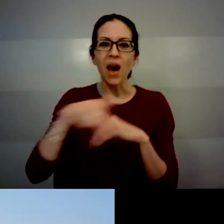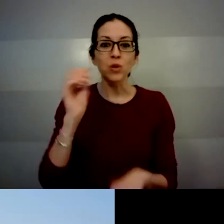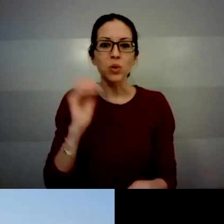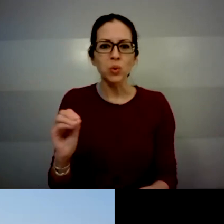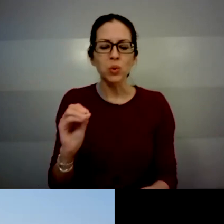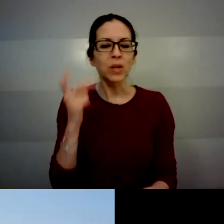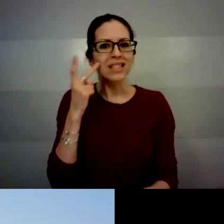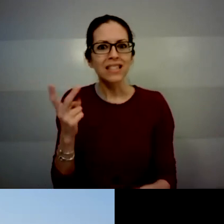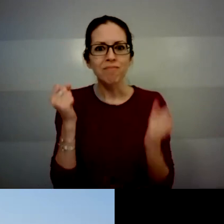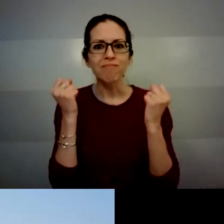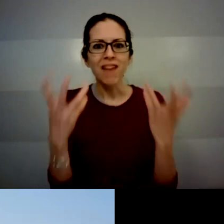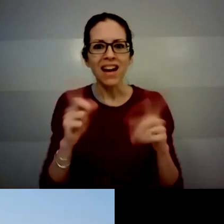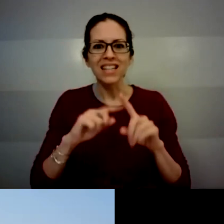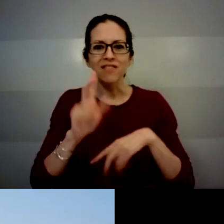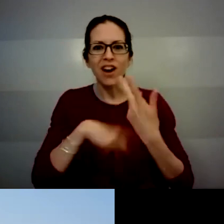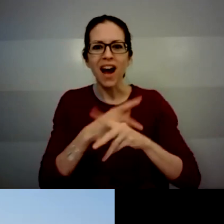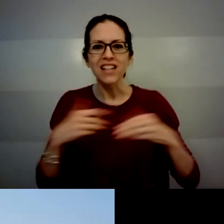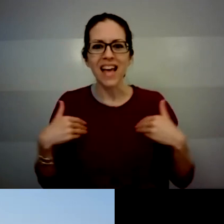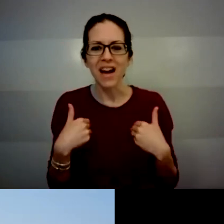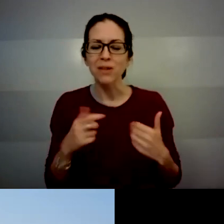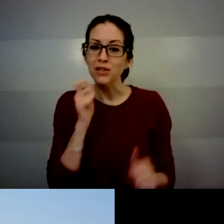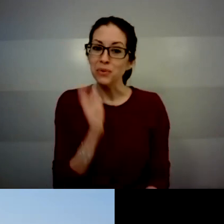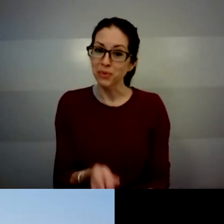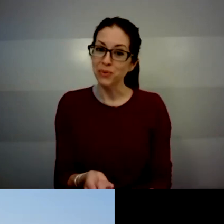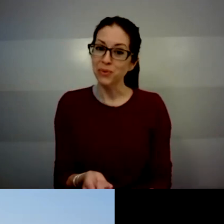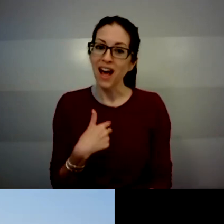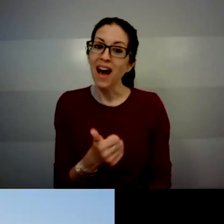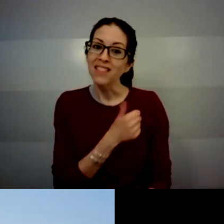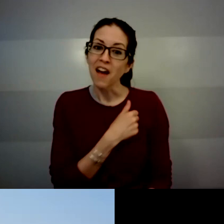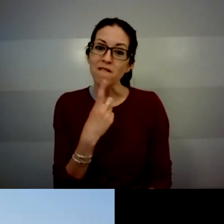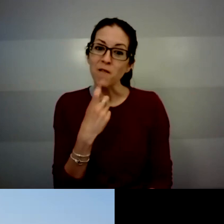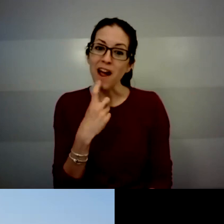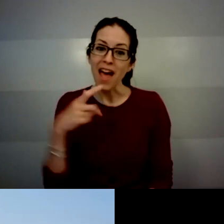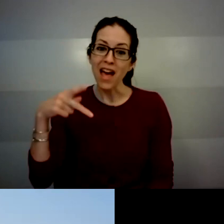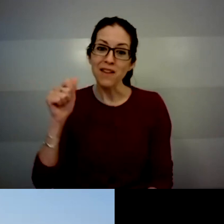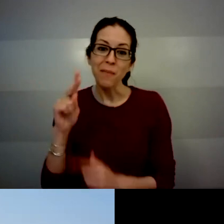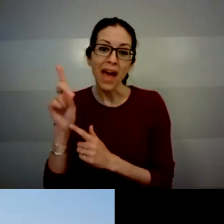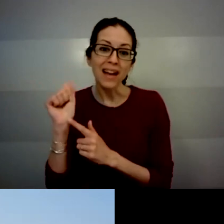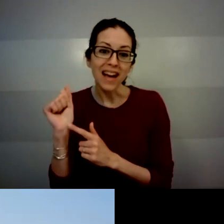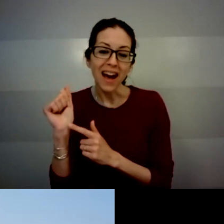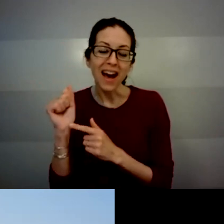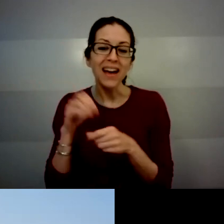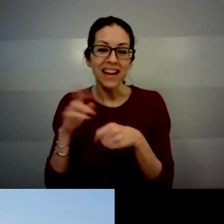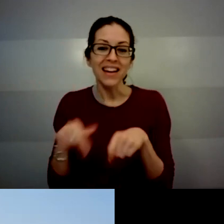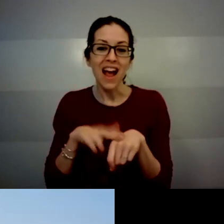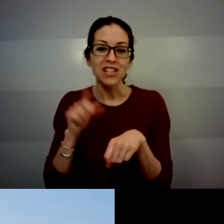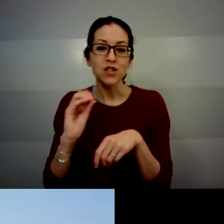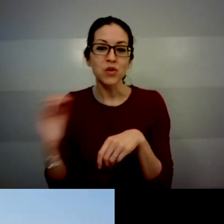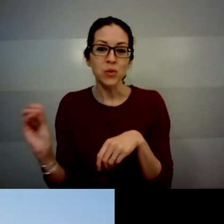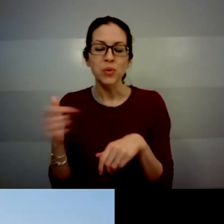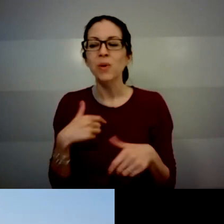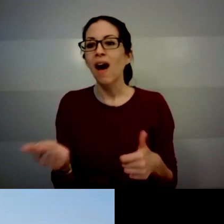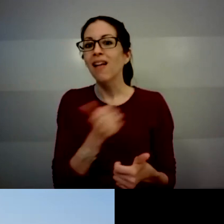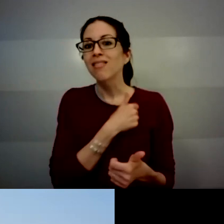but all sorts of different types of animals. It's so cool. I love the red pandas that are at the National Zoo. I love